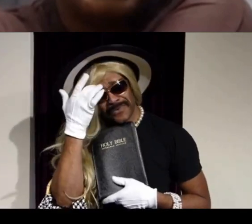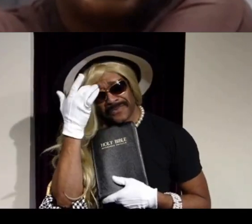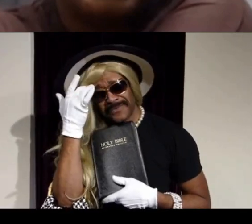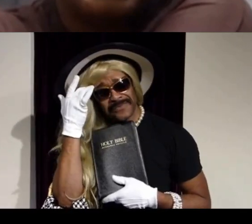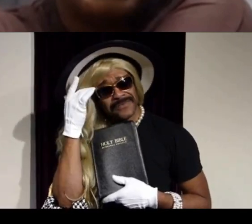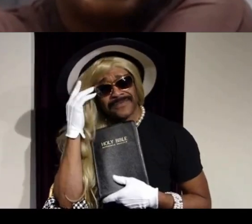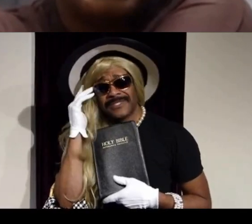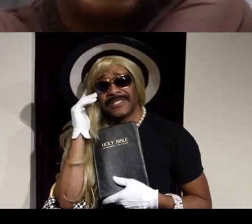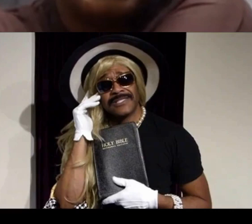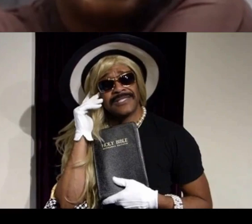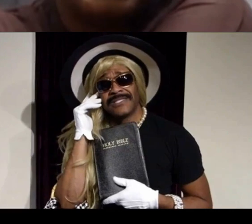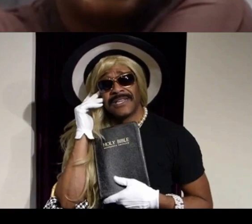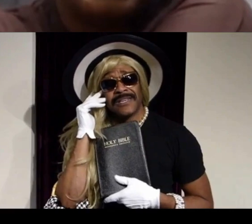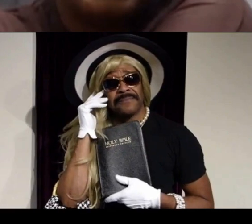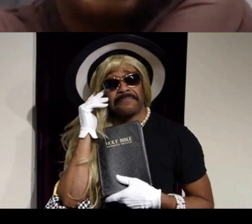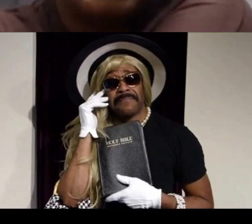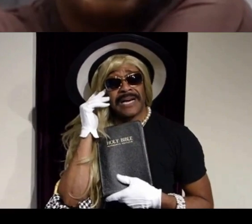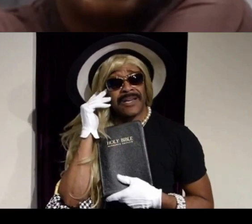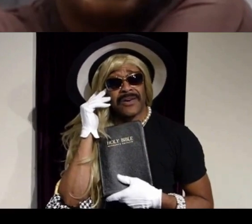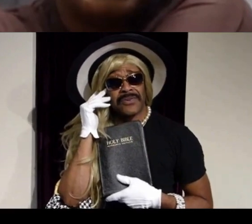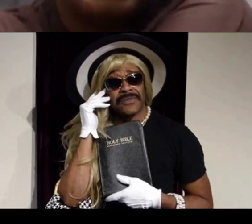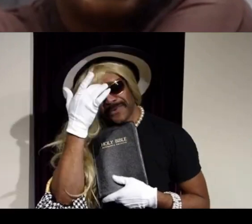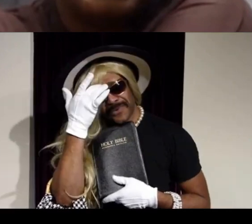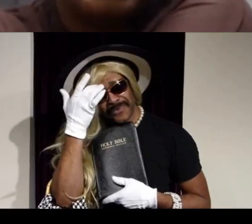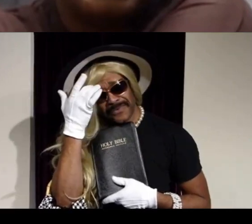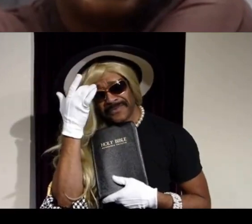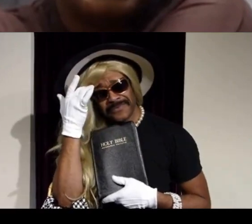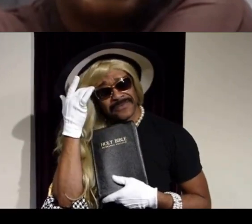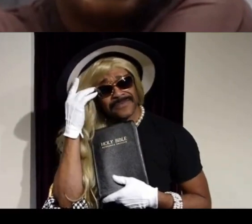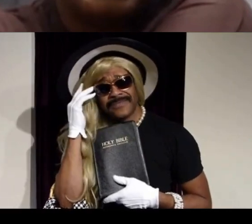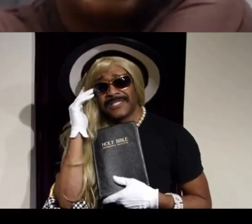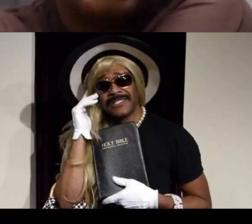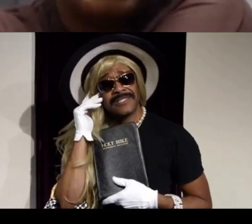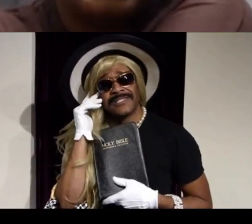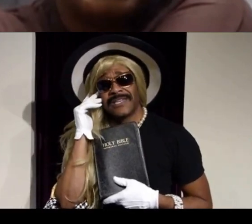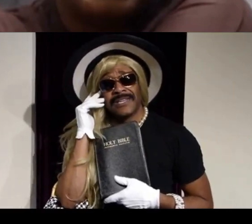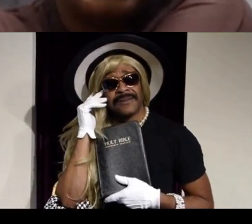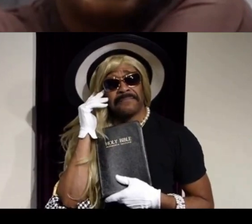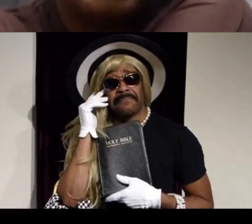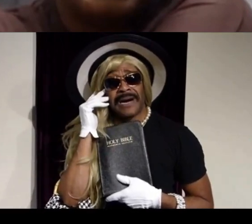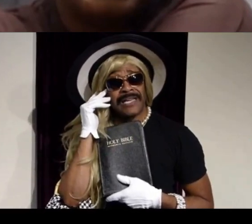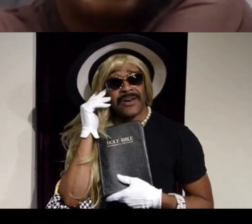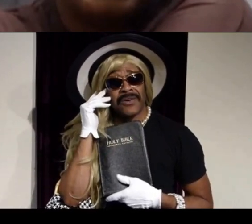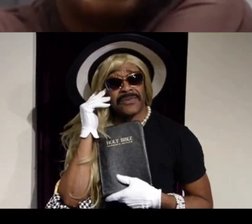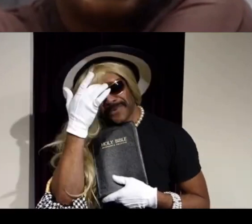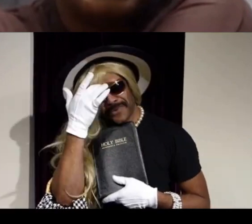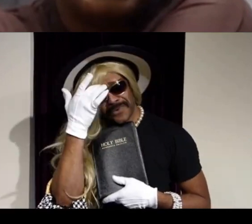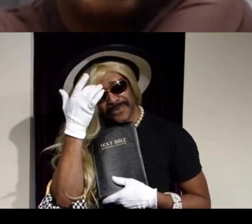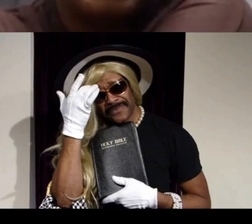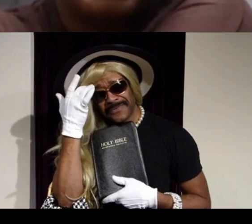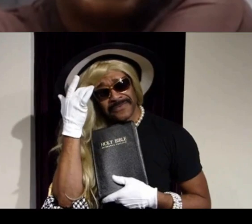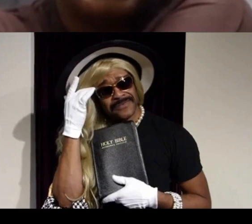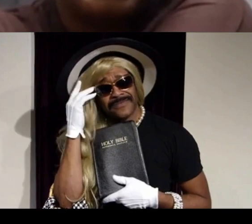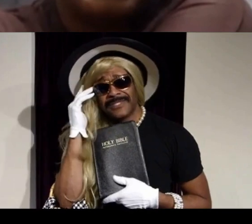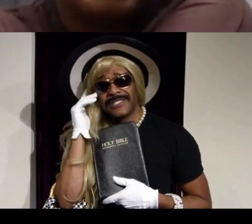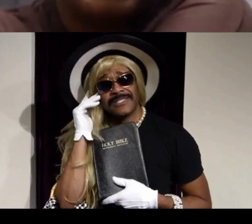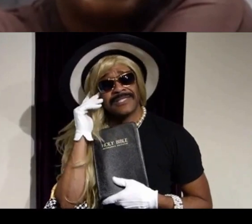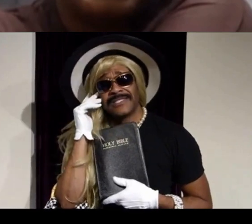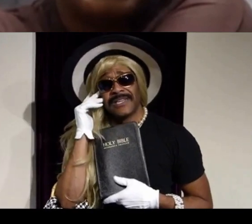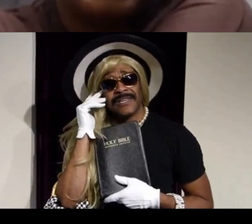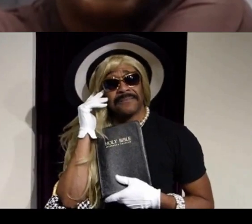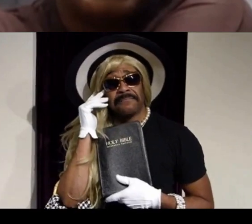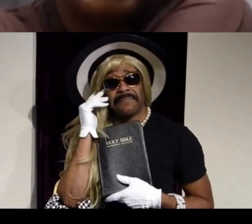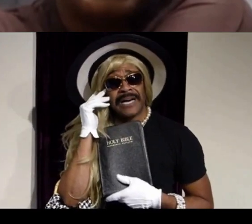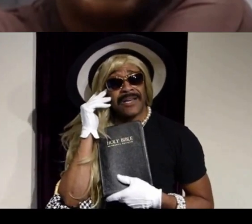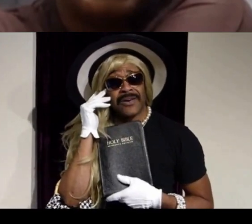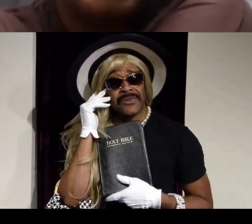You just put out a vlog saying you were depressed and the reason why you wasn't dropping videos, sweetie. You told on yourself and